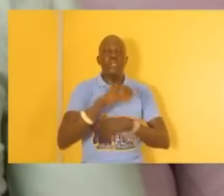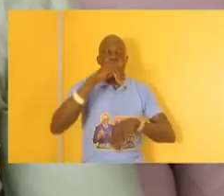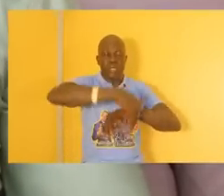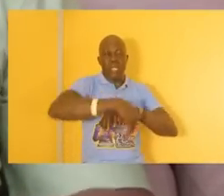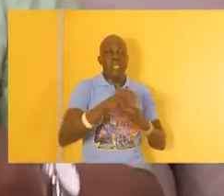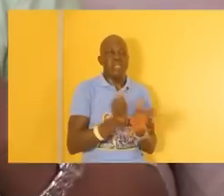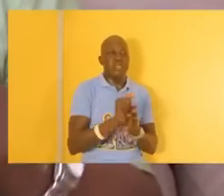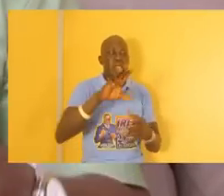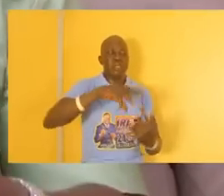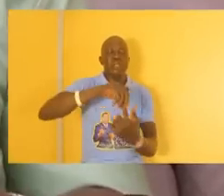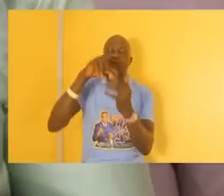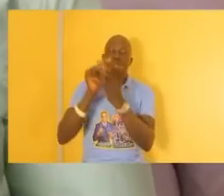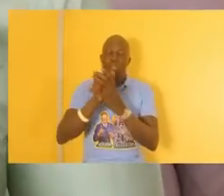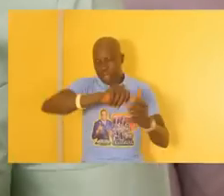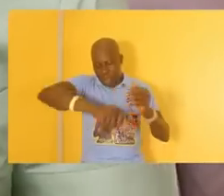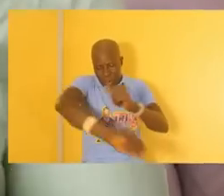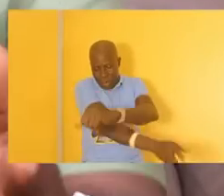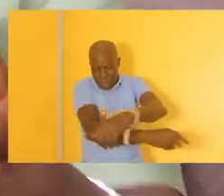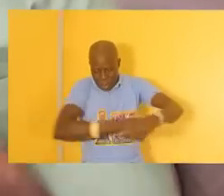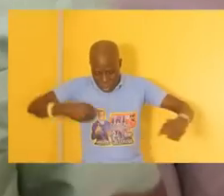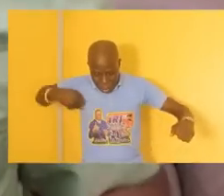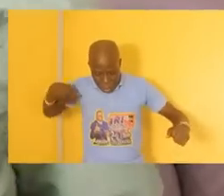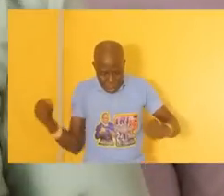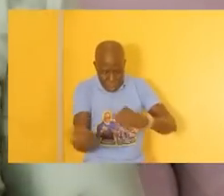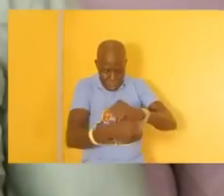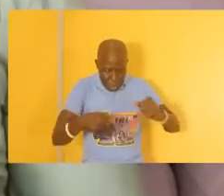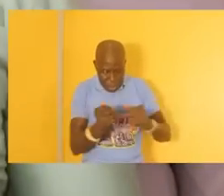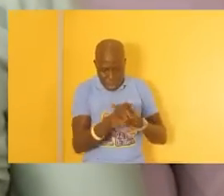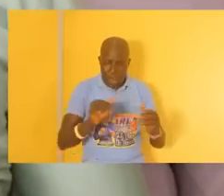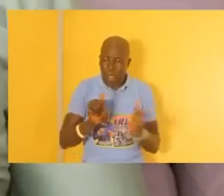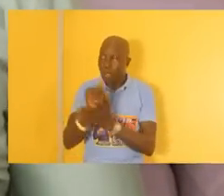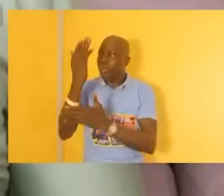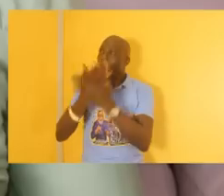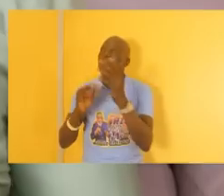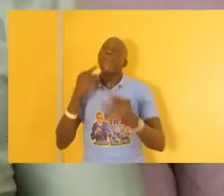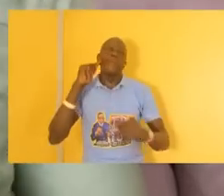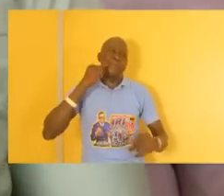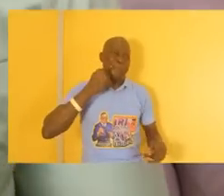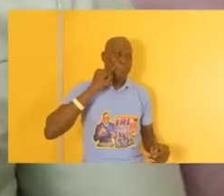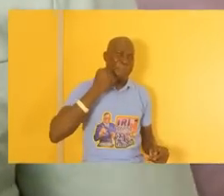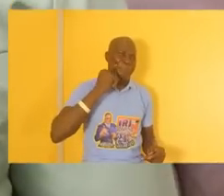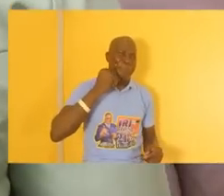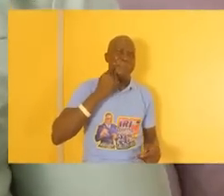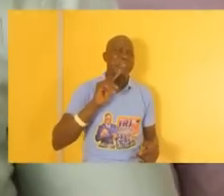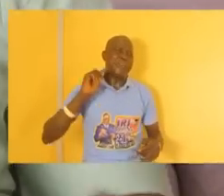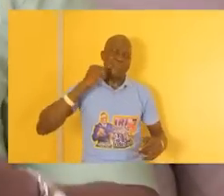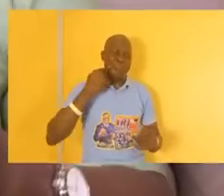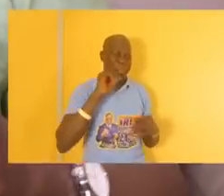That's it. In the name of Jesus, in the name of Jesus, spread your message.